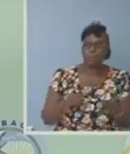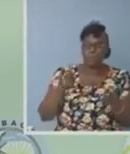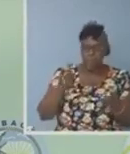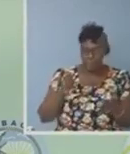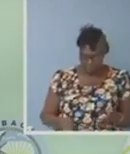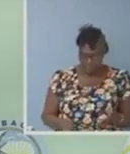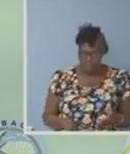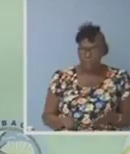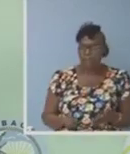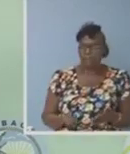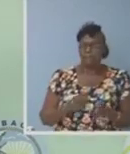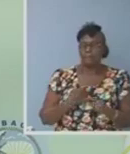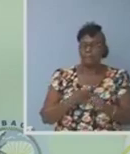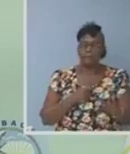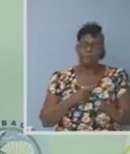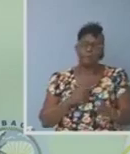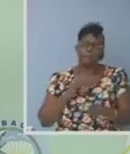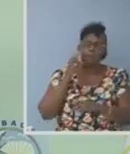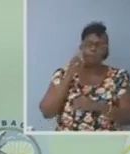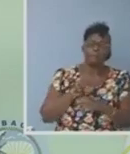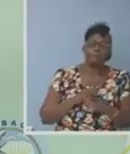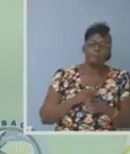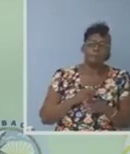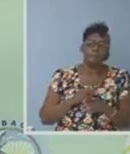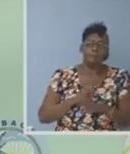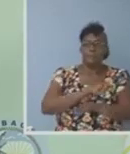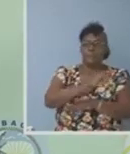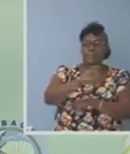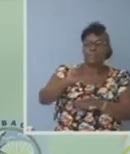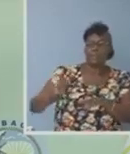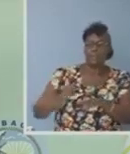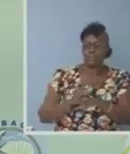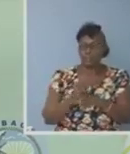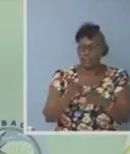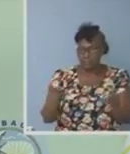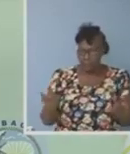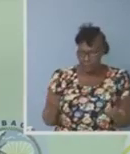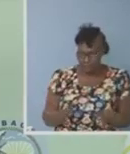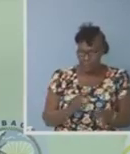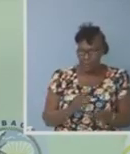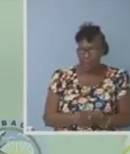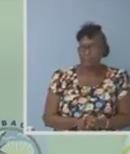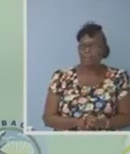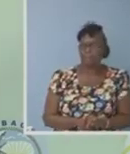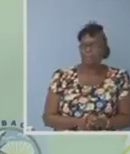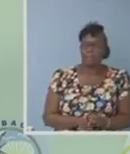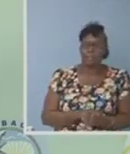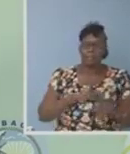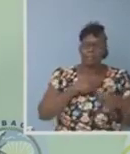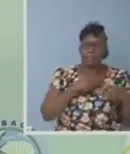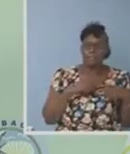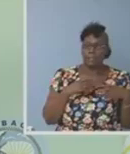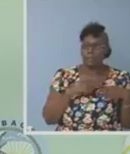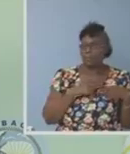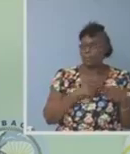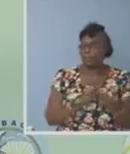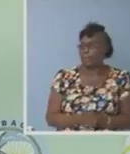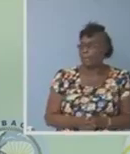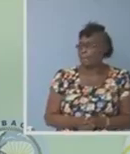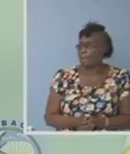from abroad as well. As it relates directly to the hoteliers,